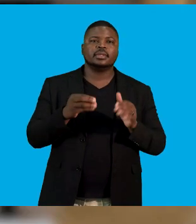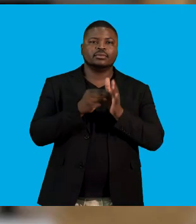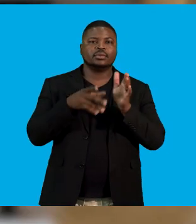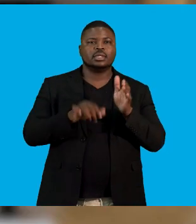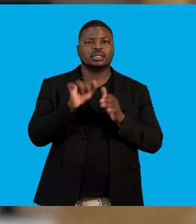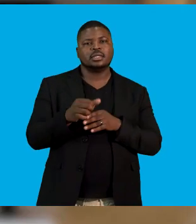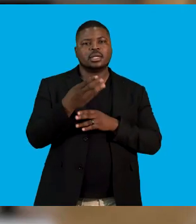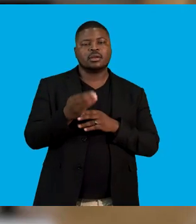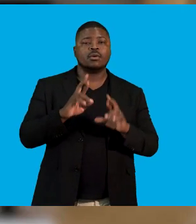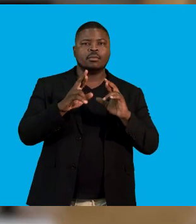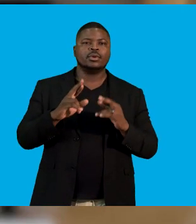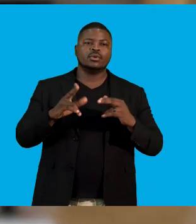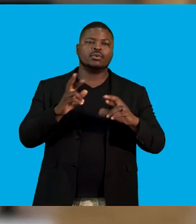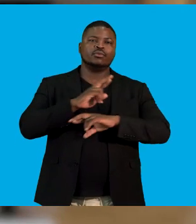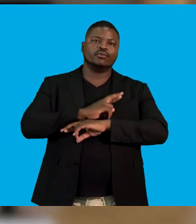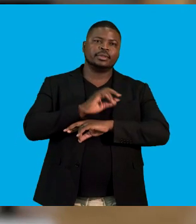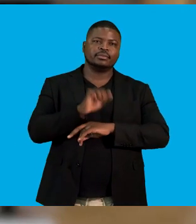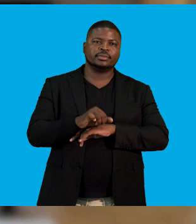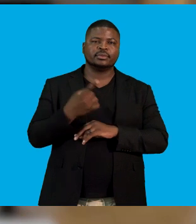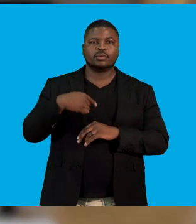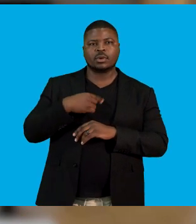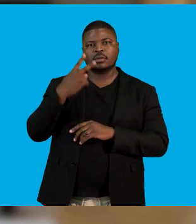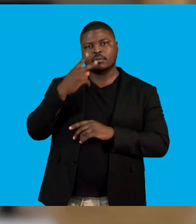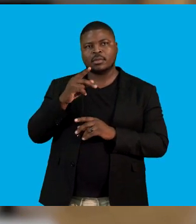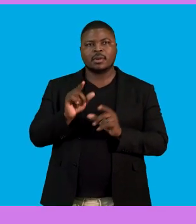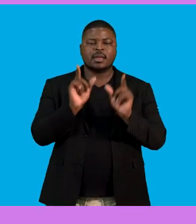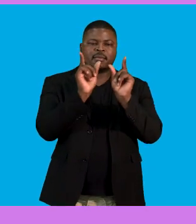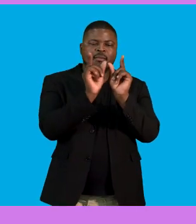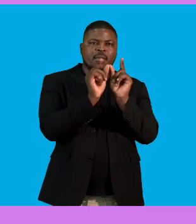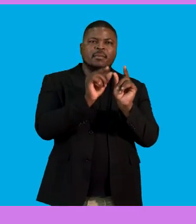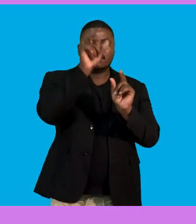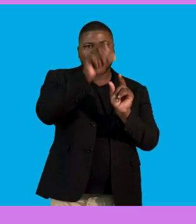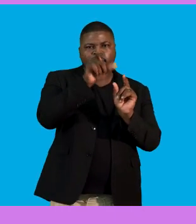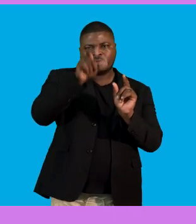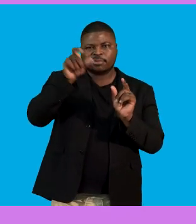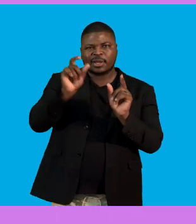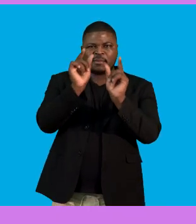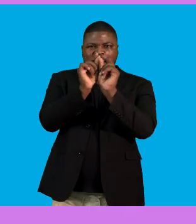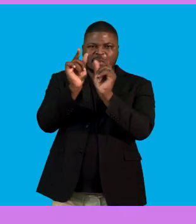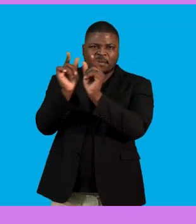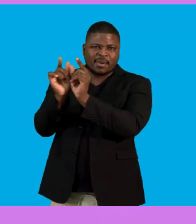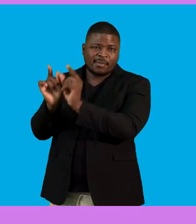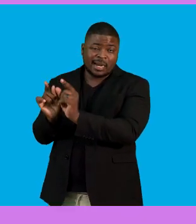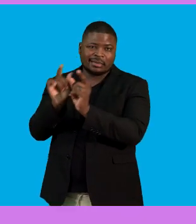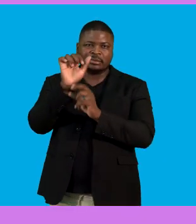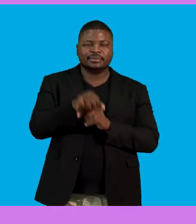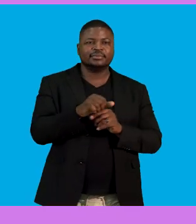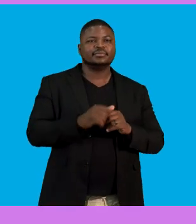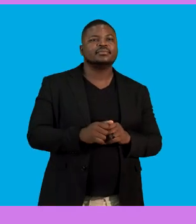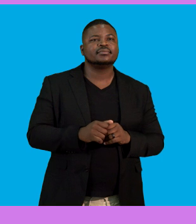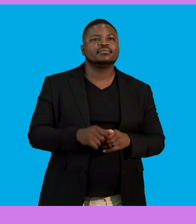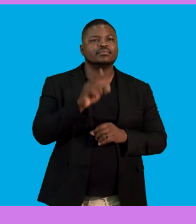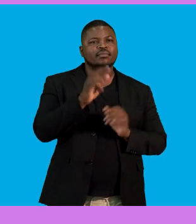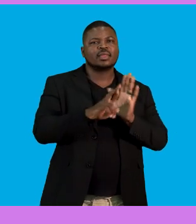Welcome back, learners. I hope you had a nice quick rest. Let's look at the histogram. A histogram is defined as a graph